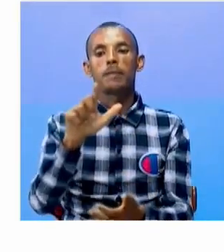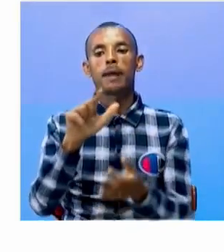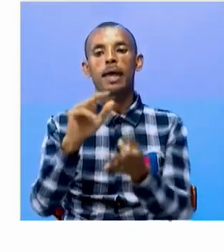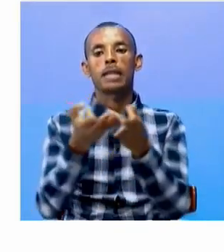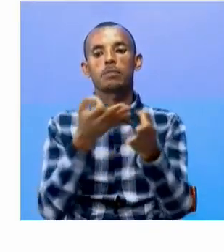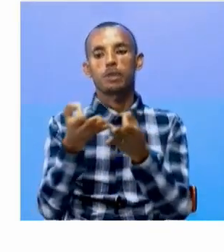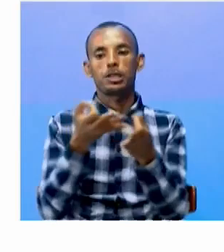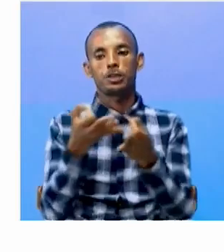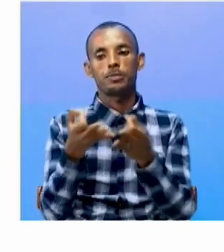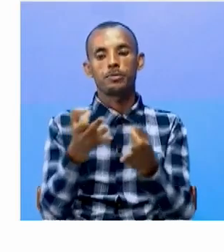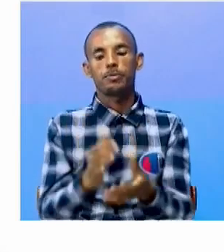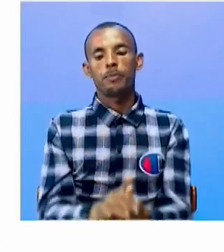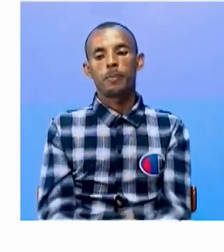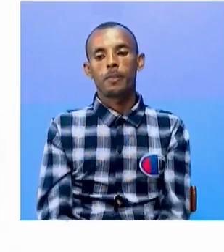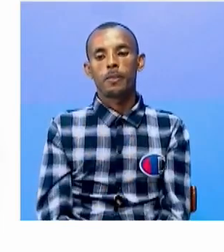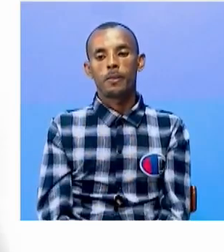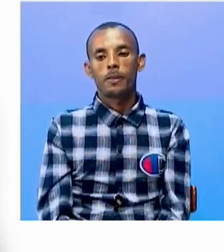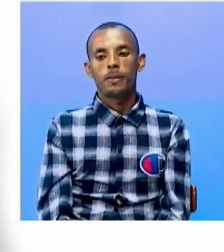expression.